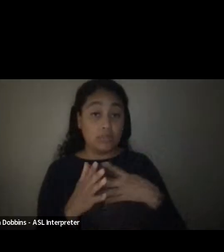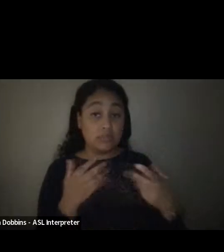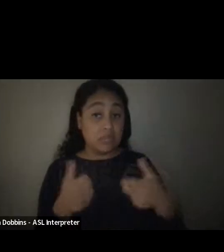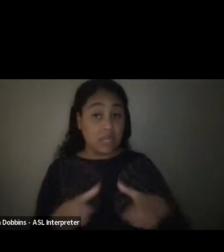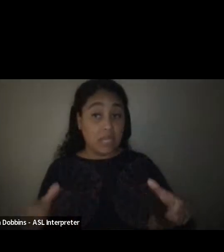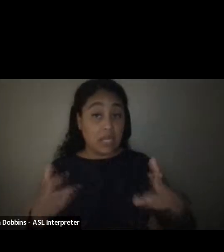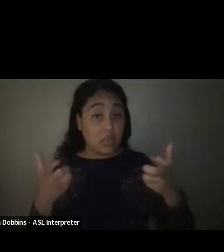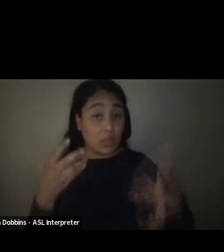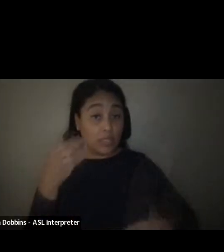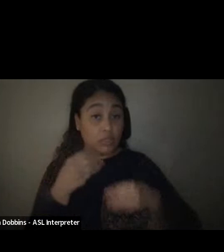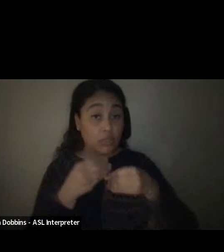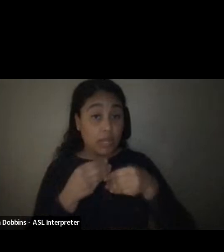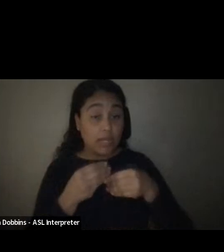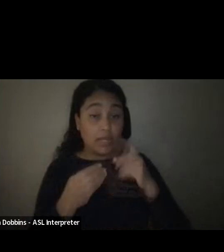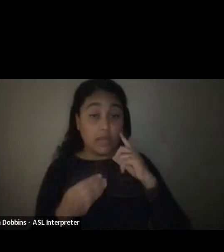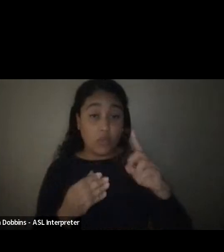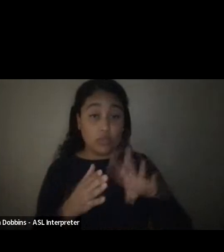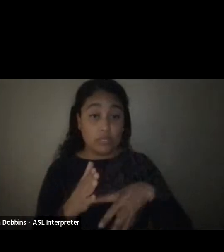they would like to add?